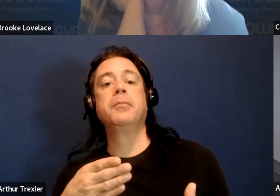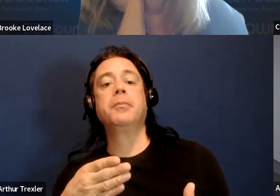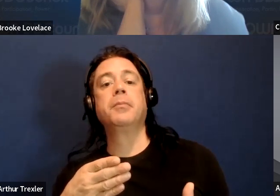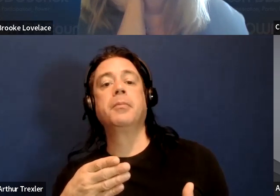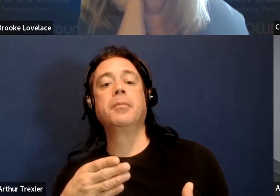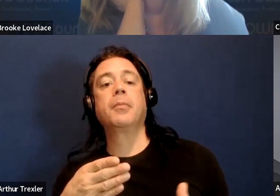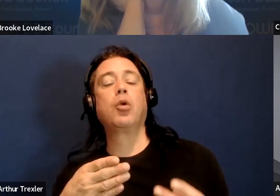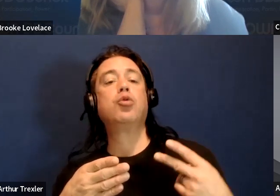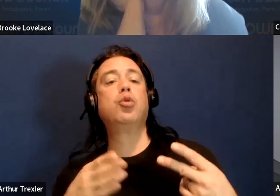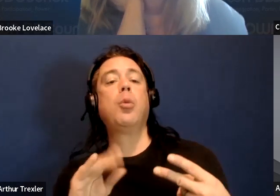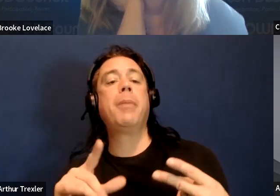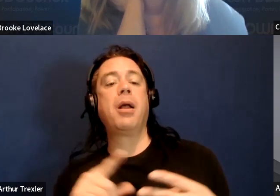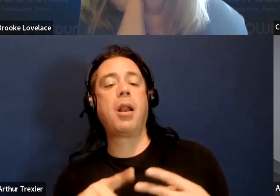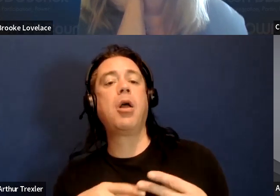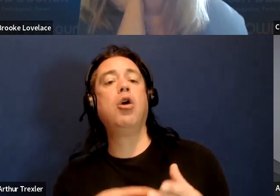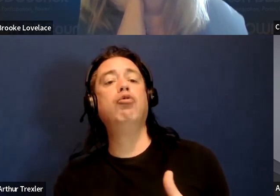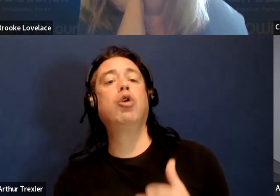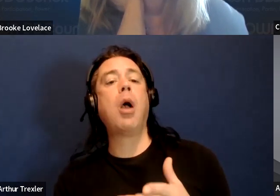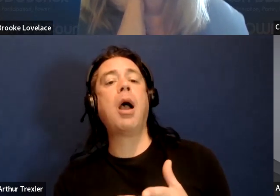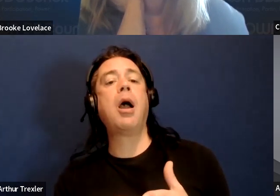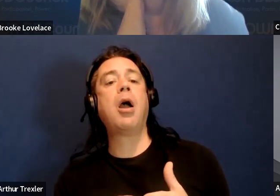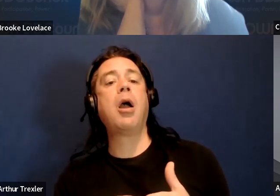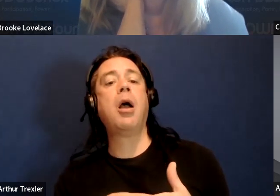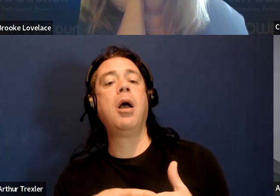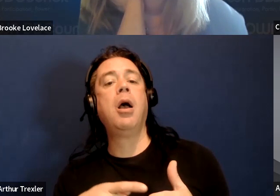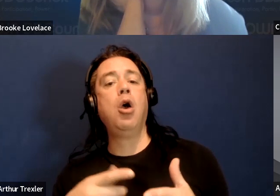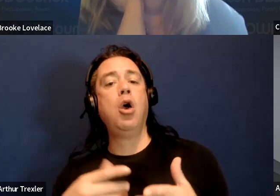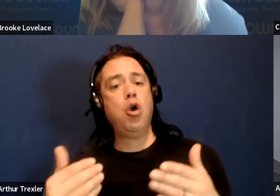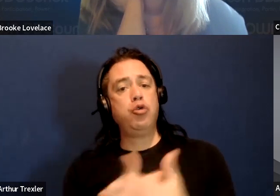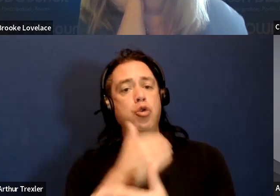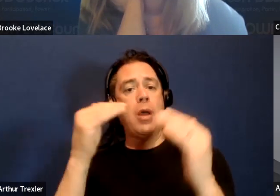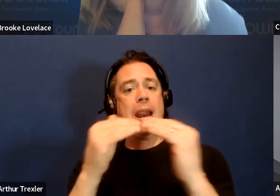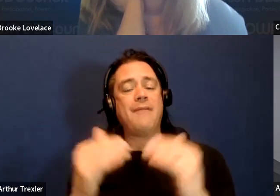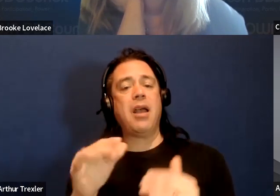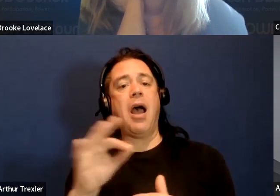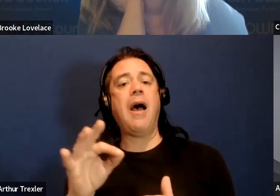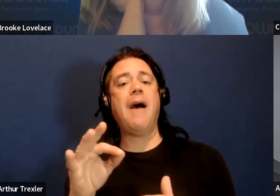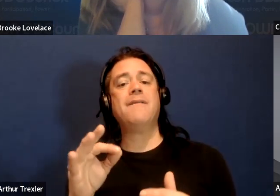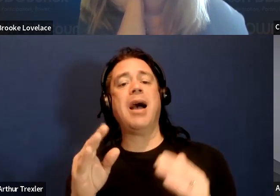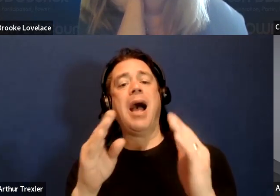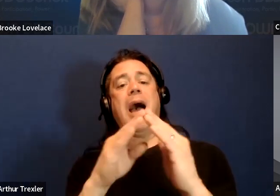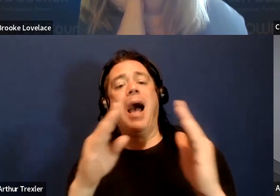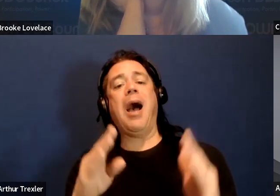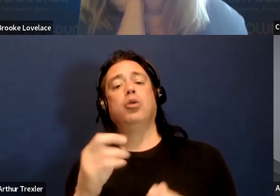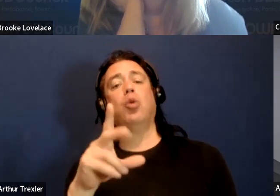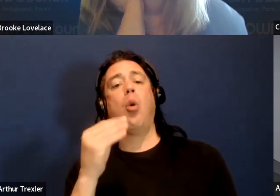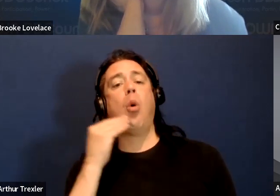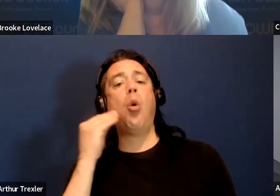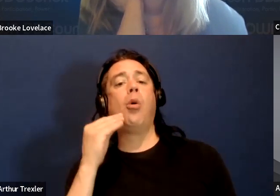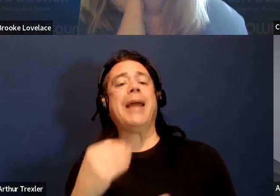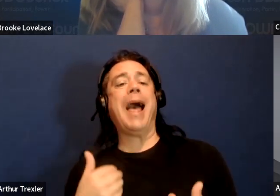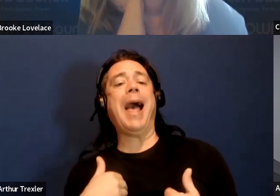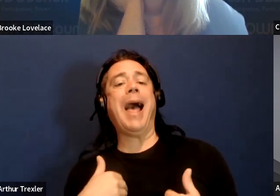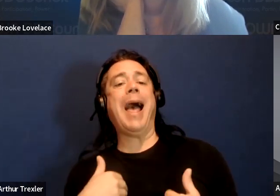the two bills that require a new level of household asset testing for public